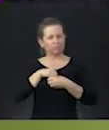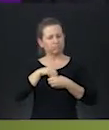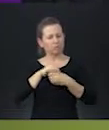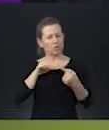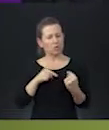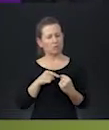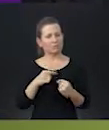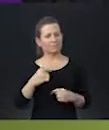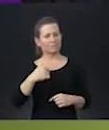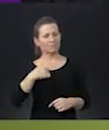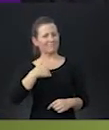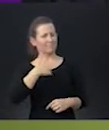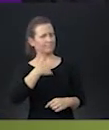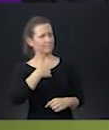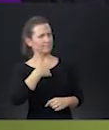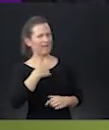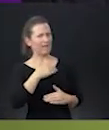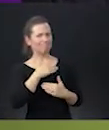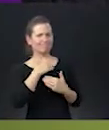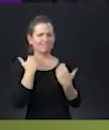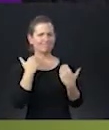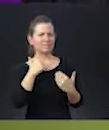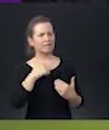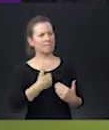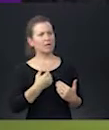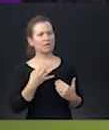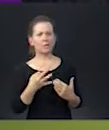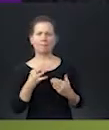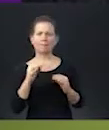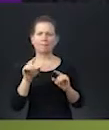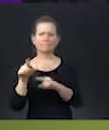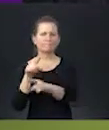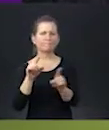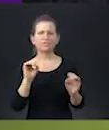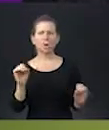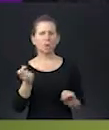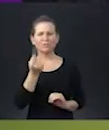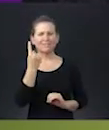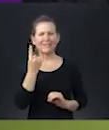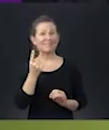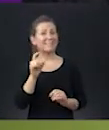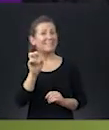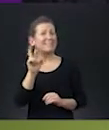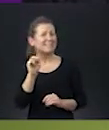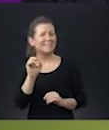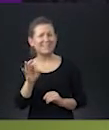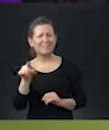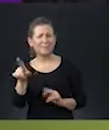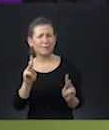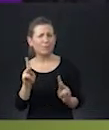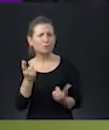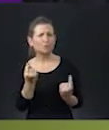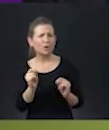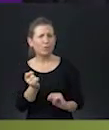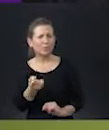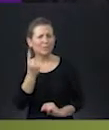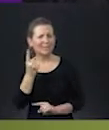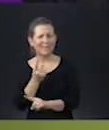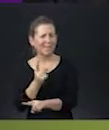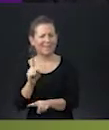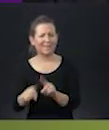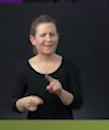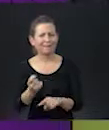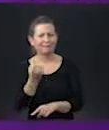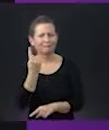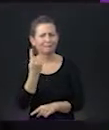I'm just tired of the lack of understanding, and even when people do try to understand, they still can't understand unless they've lived